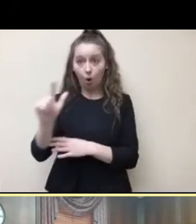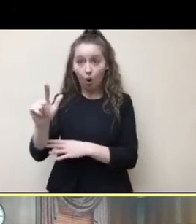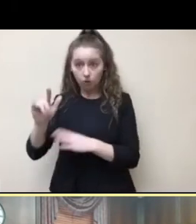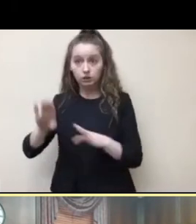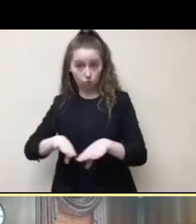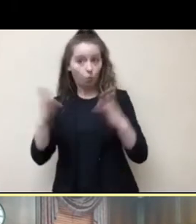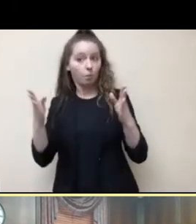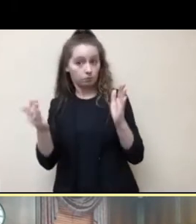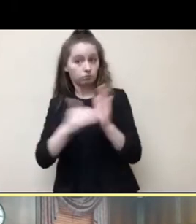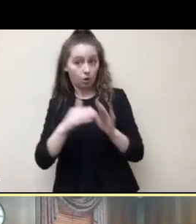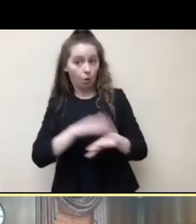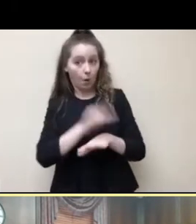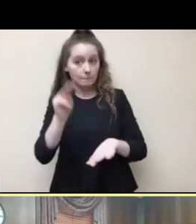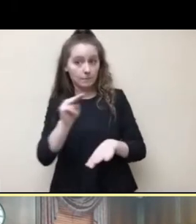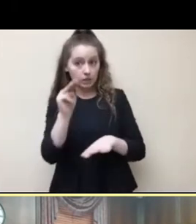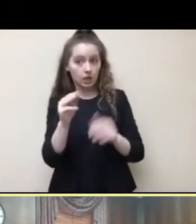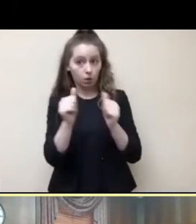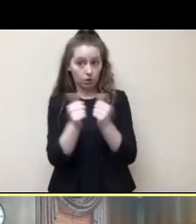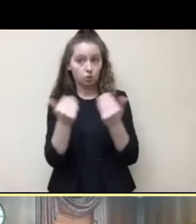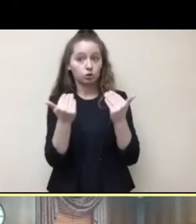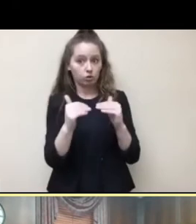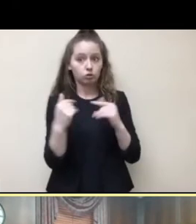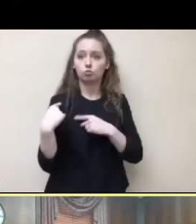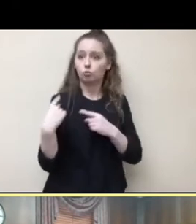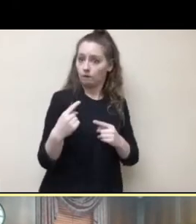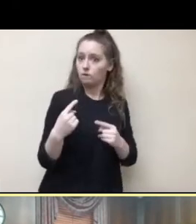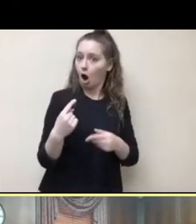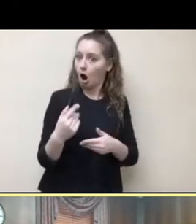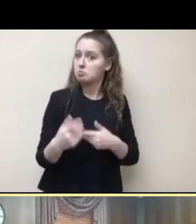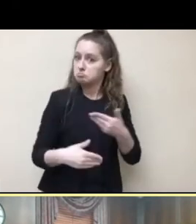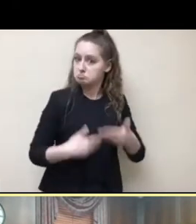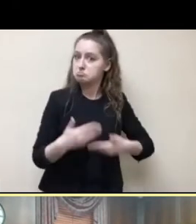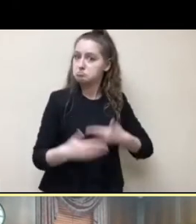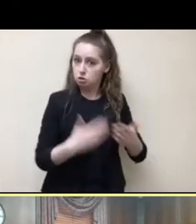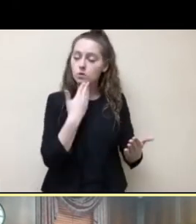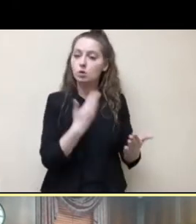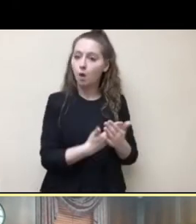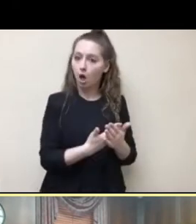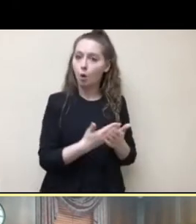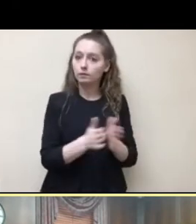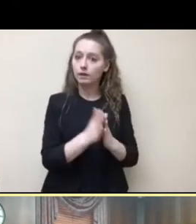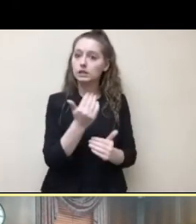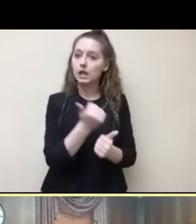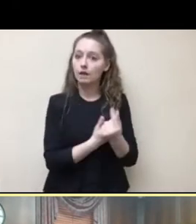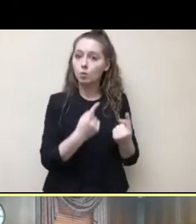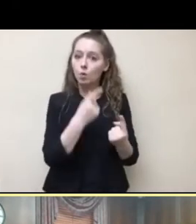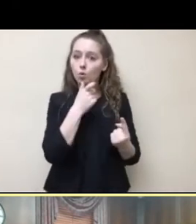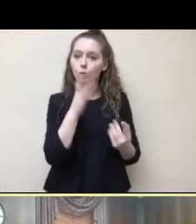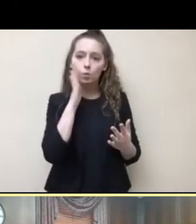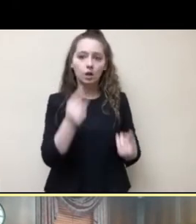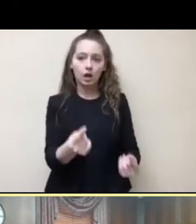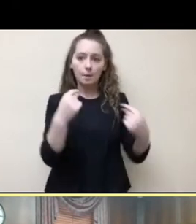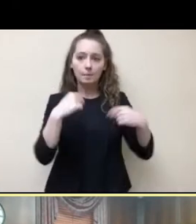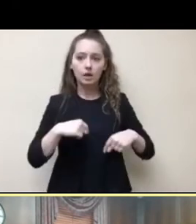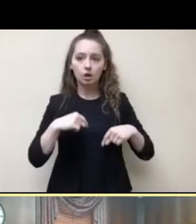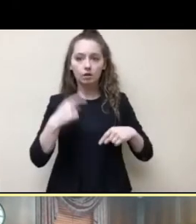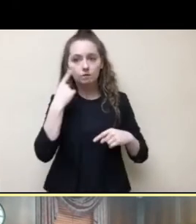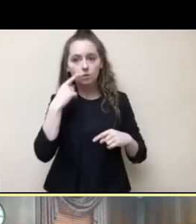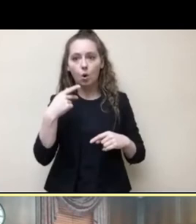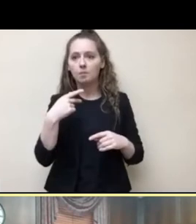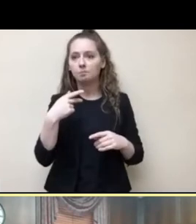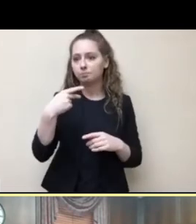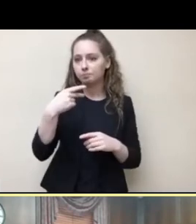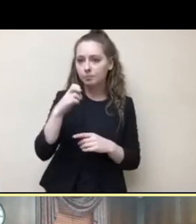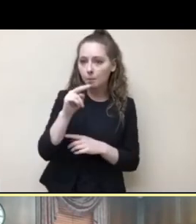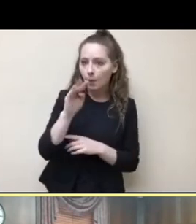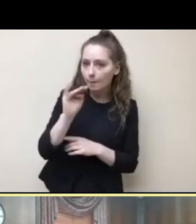restrictions. So far, it's gone really well. We've asked everybody who's going to come here for a permit or to